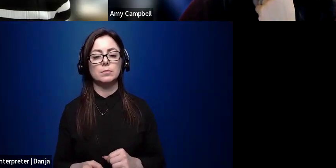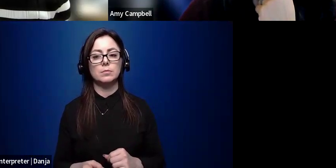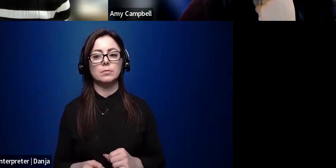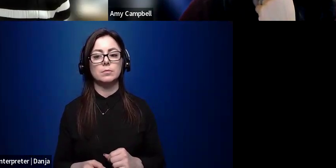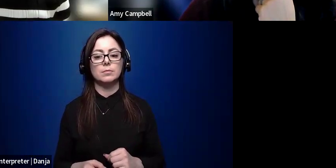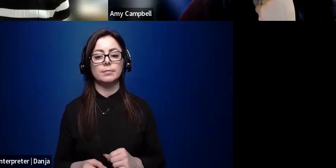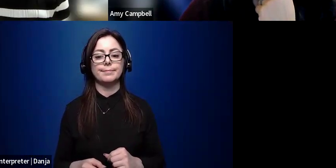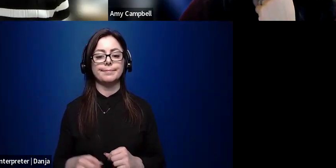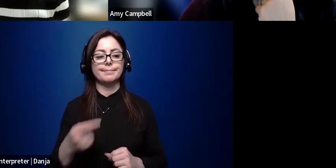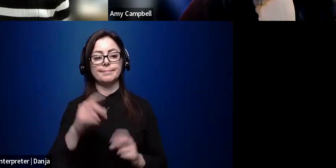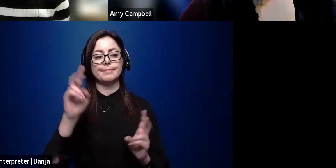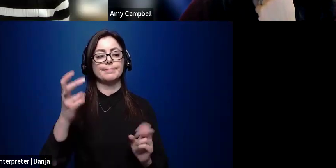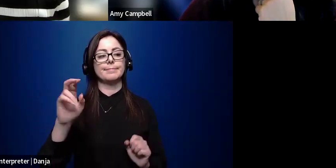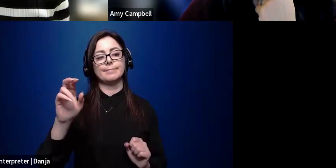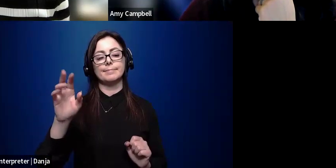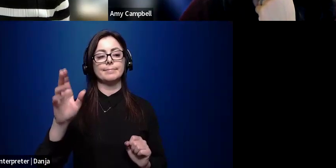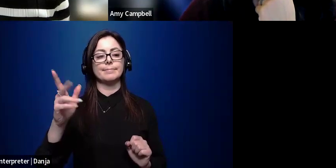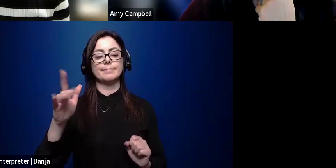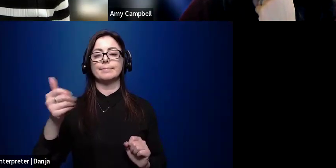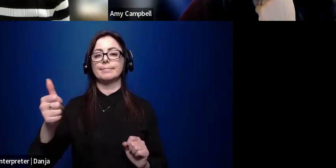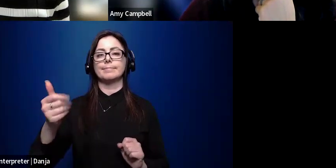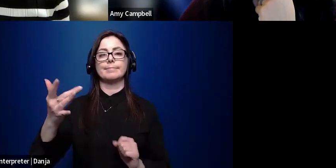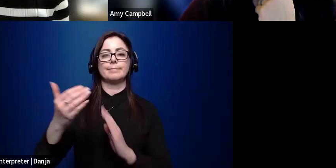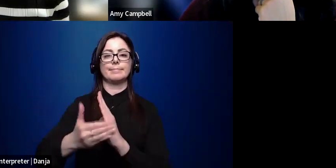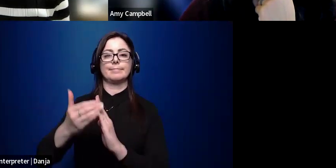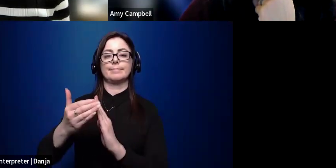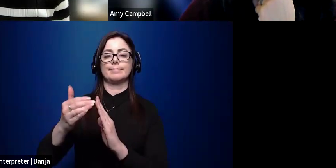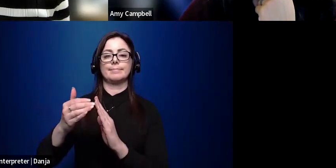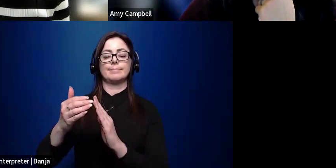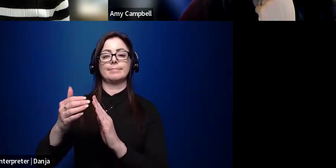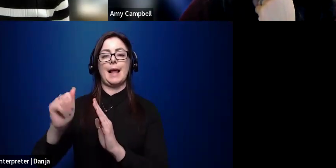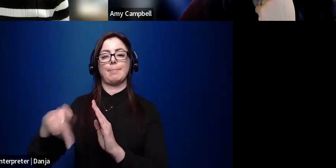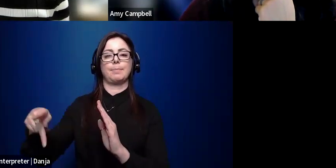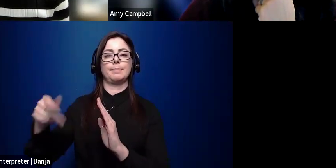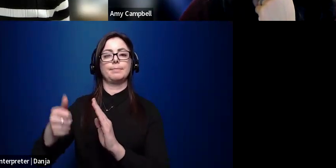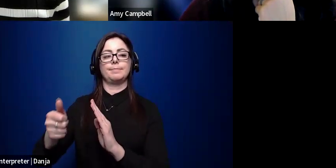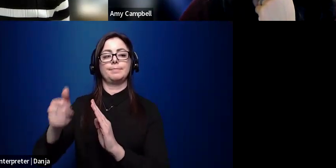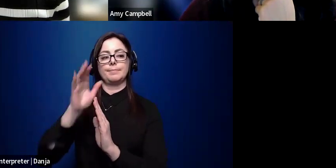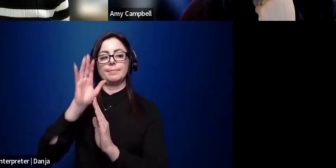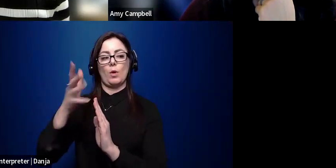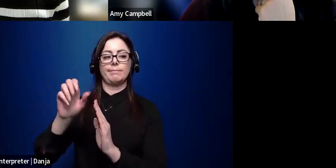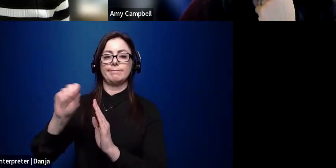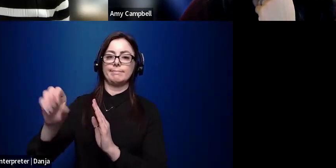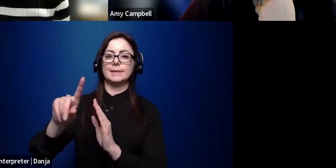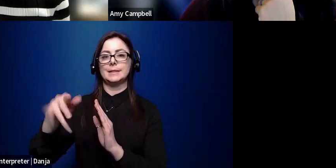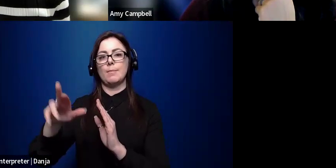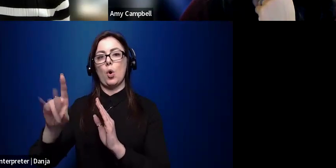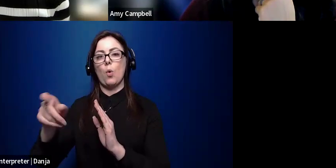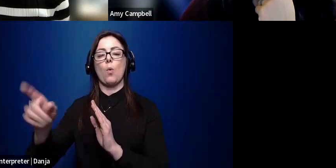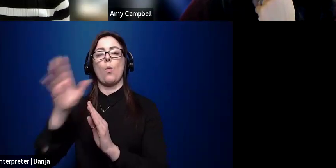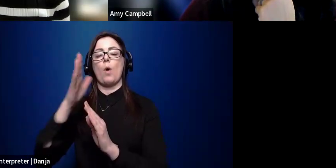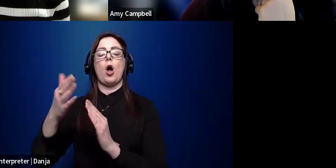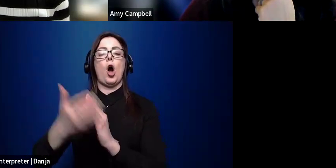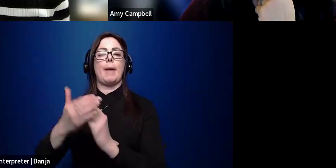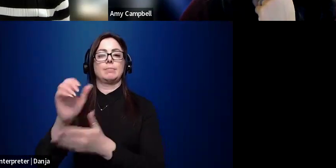smart app that directs you directly to who your representative is in the U.S. House of Representatives.